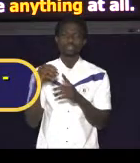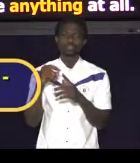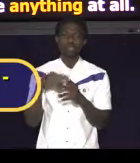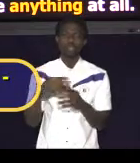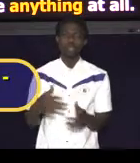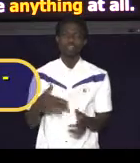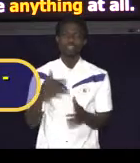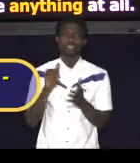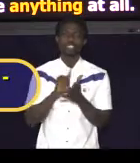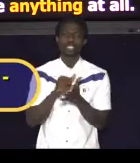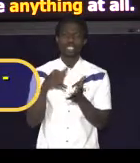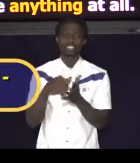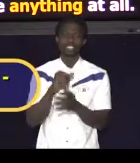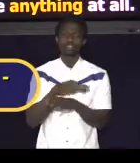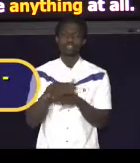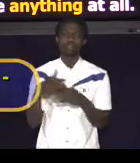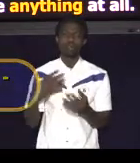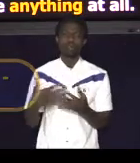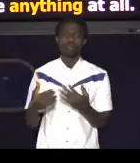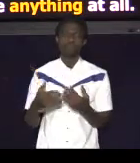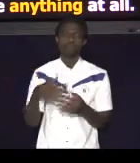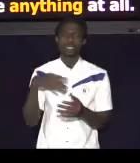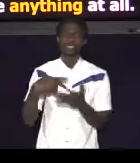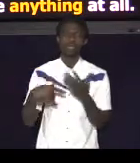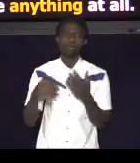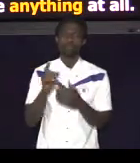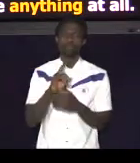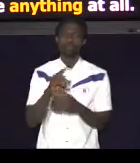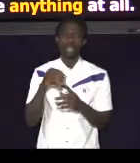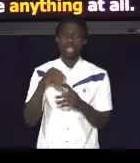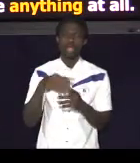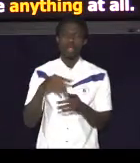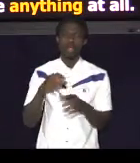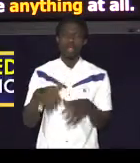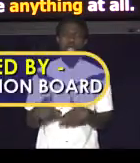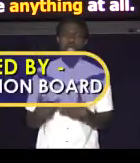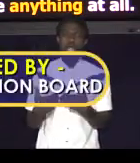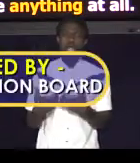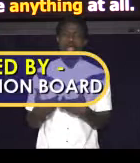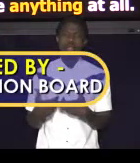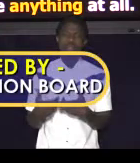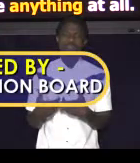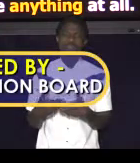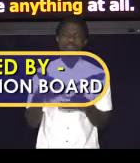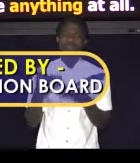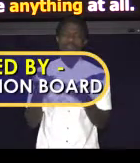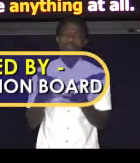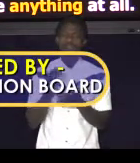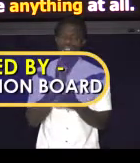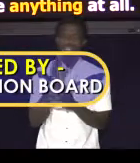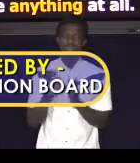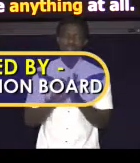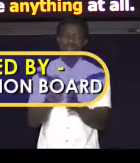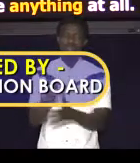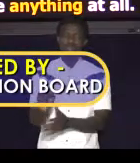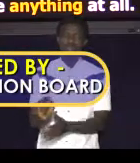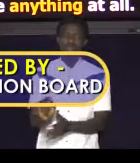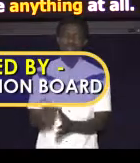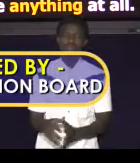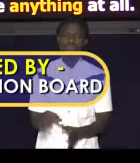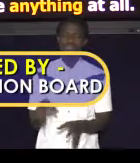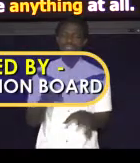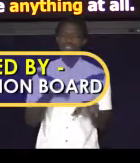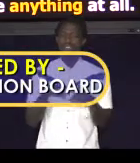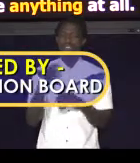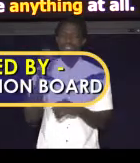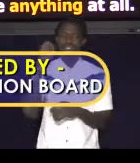the feeling that it does not matter what, where, or how. Here are examples. Did